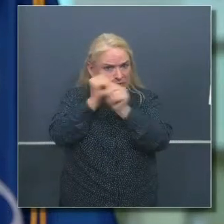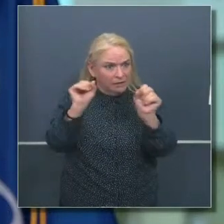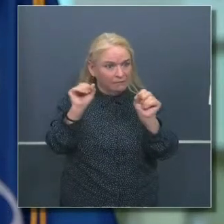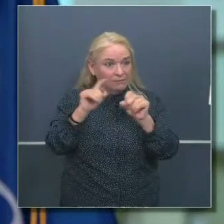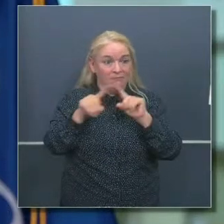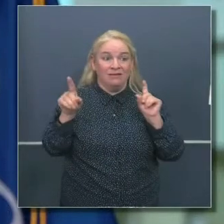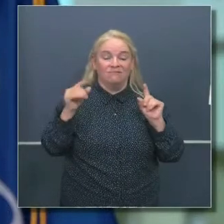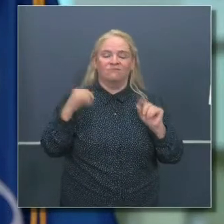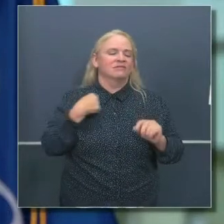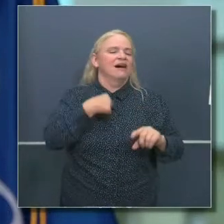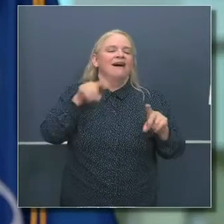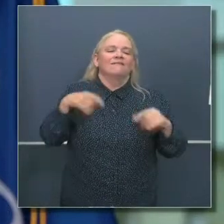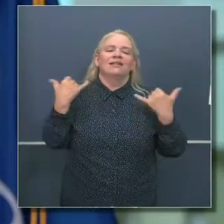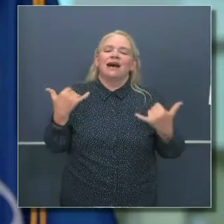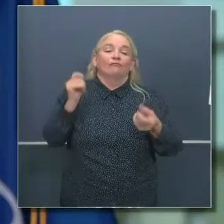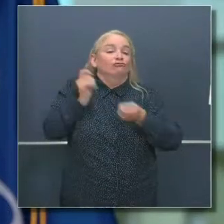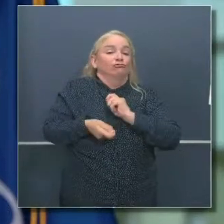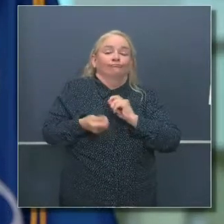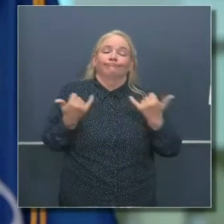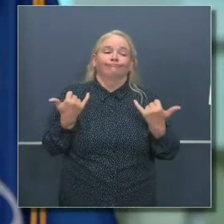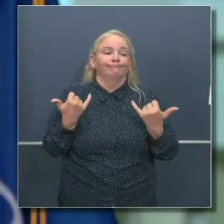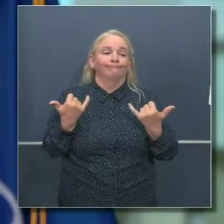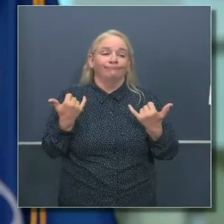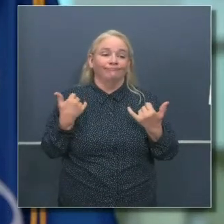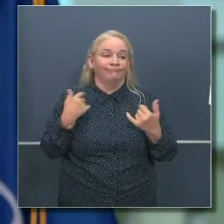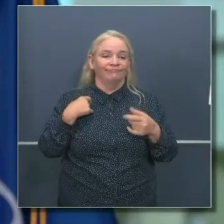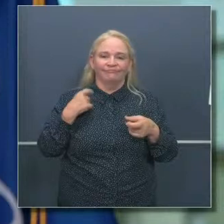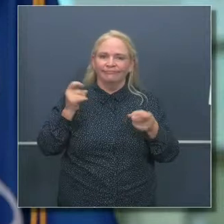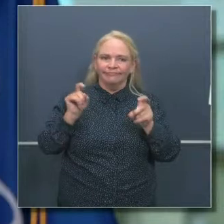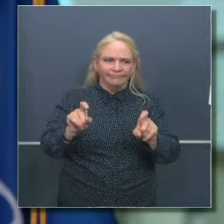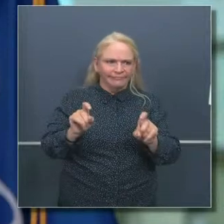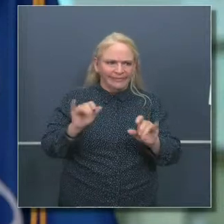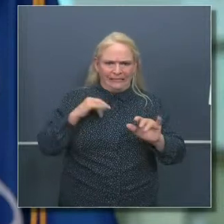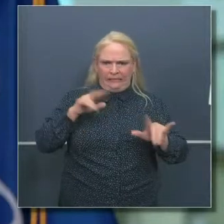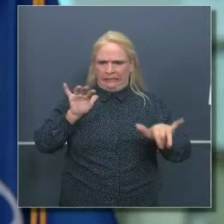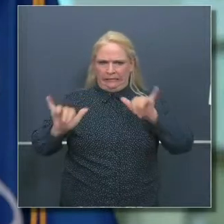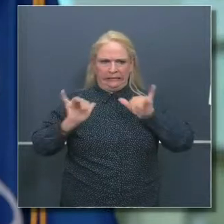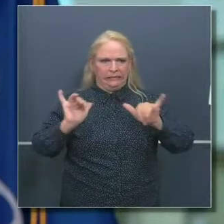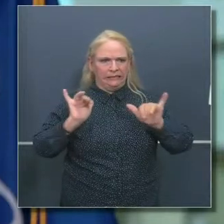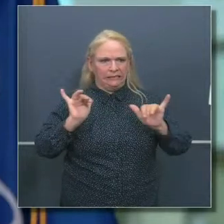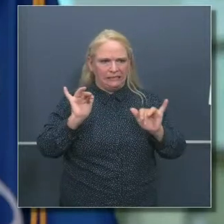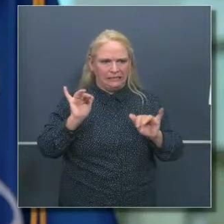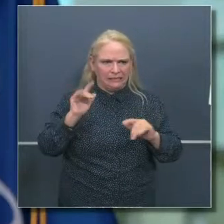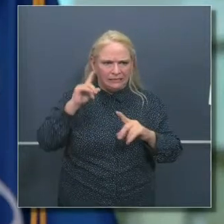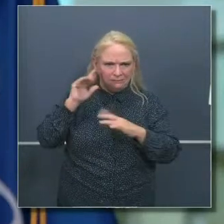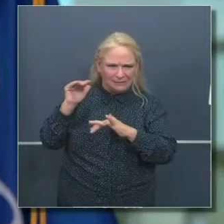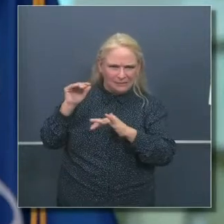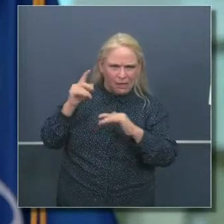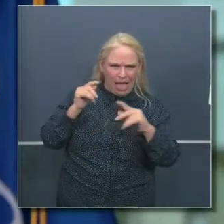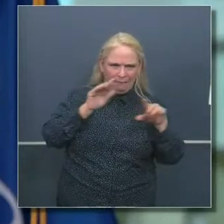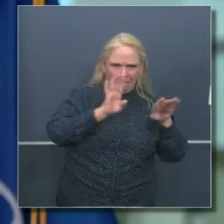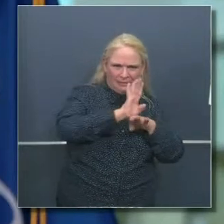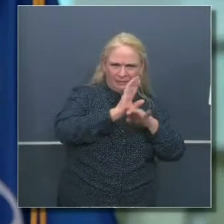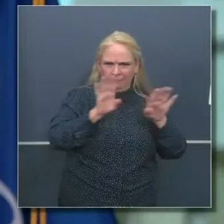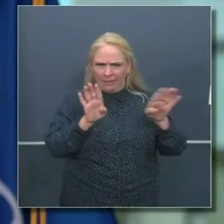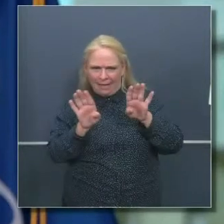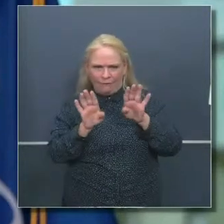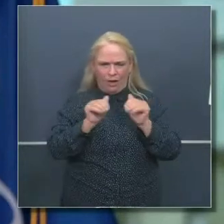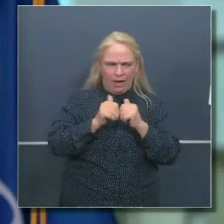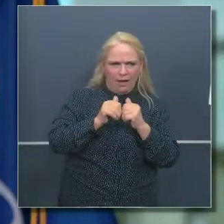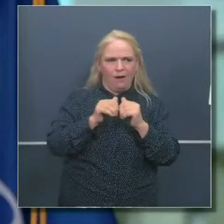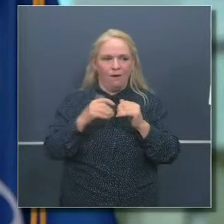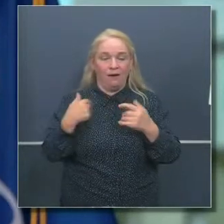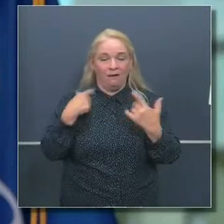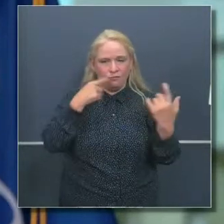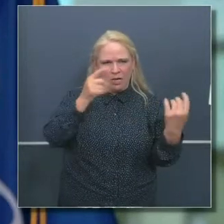change, we have to modify, and we have to adapt different set of expectations and behaviors. And if we can't socially